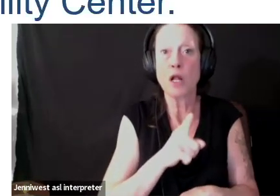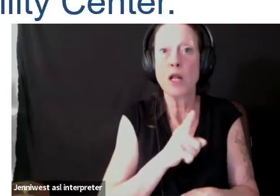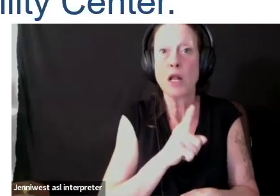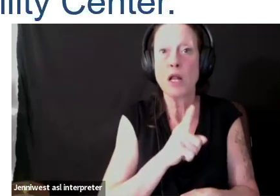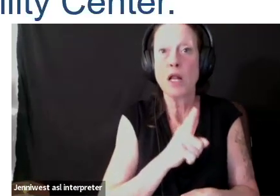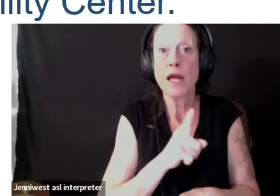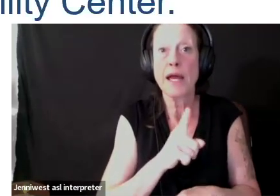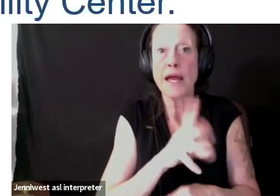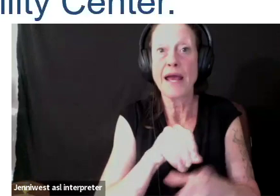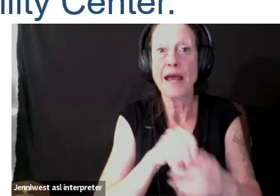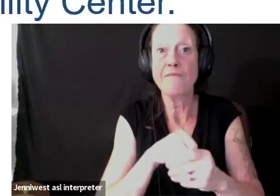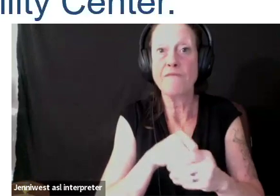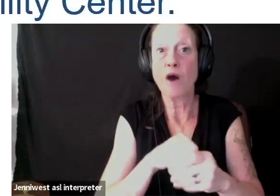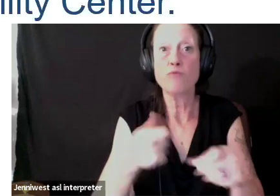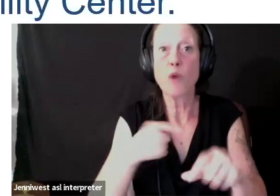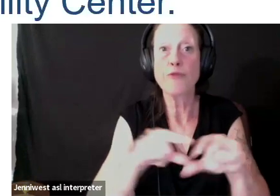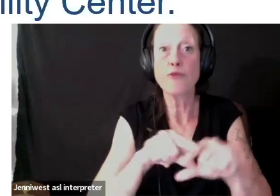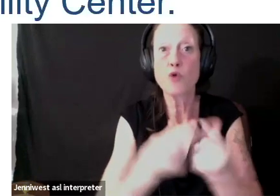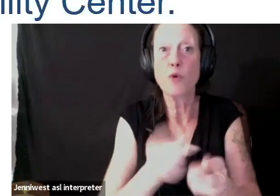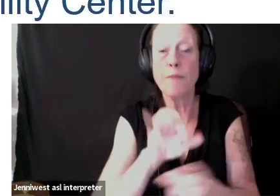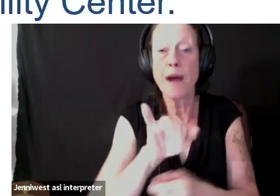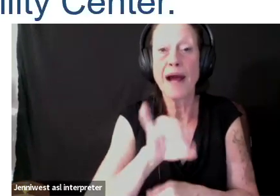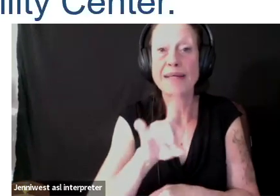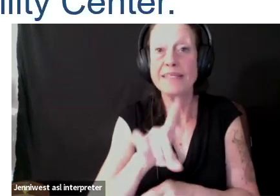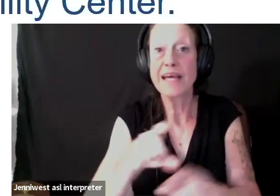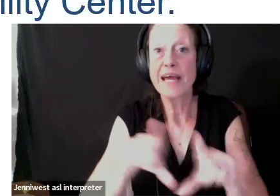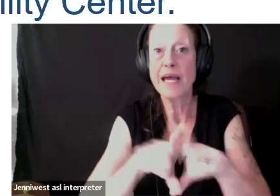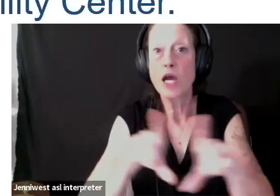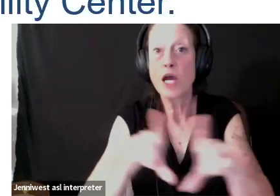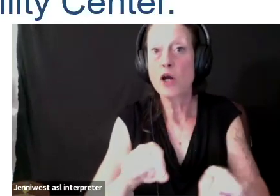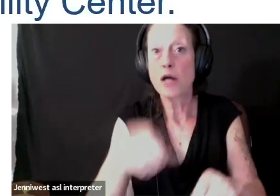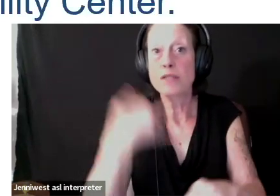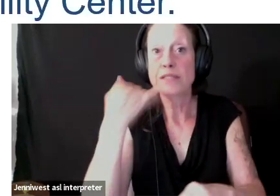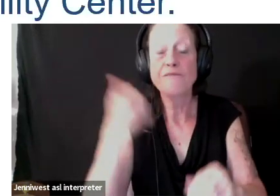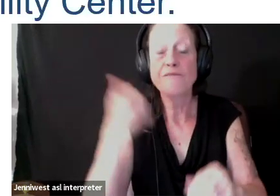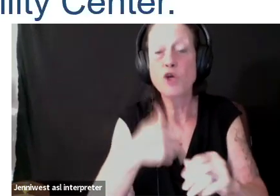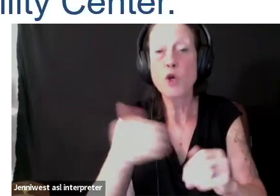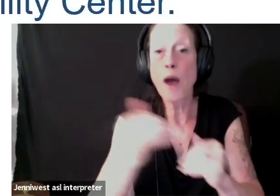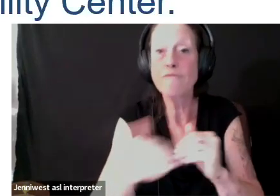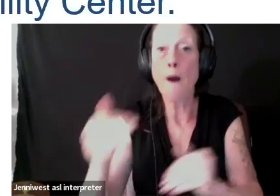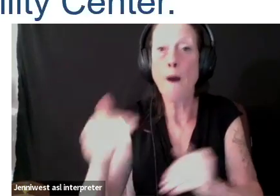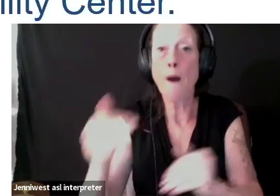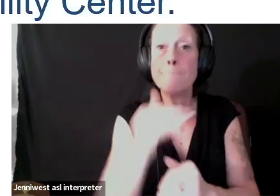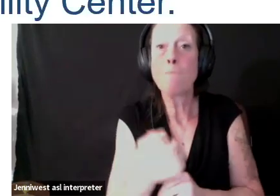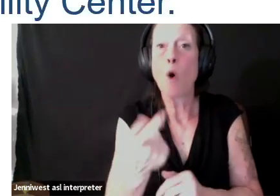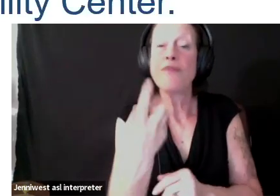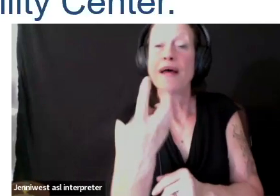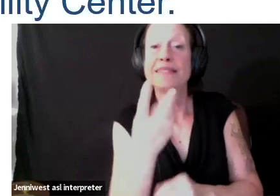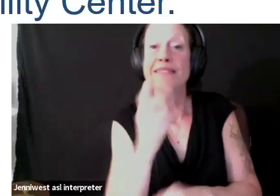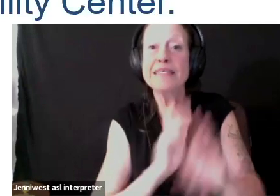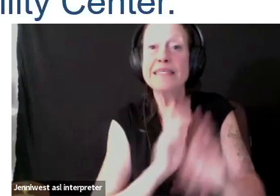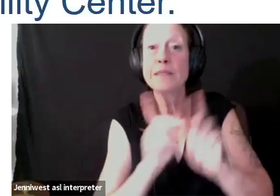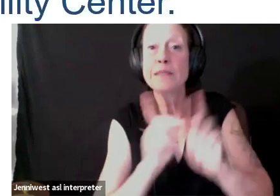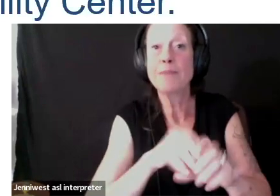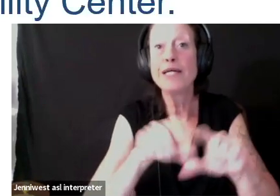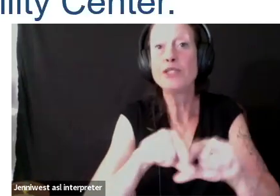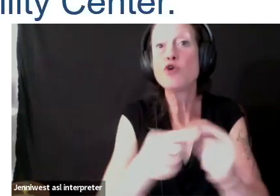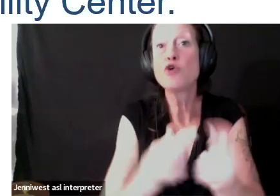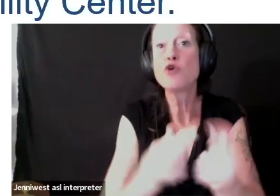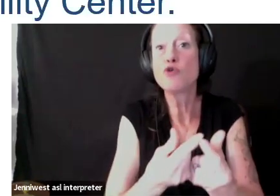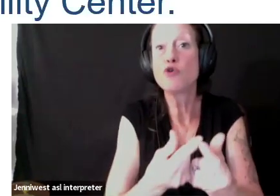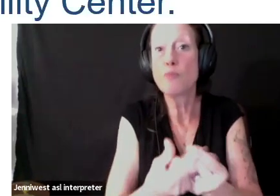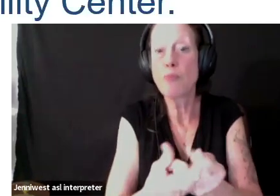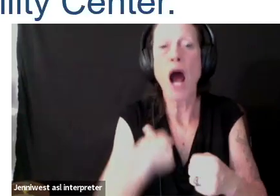Avenue Southwest. It's at the LaFont Plaza exit. If you have a group, like I go